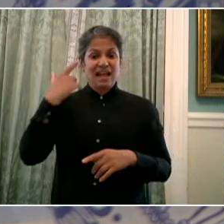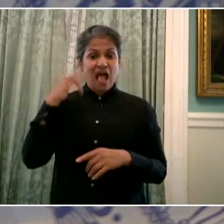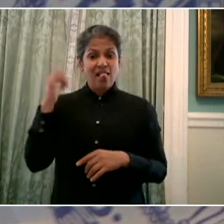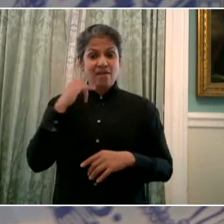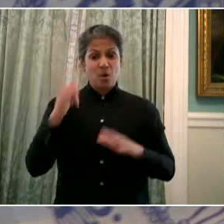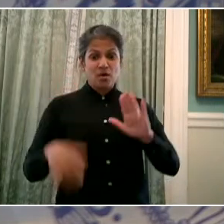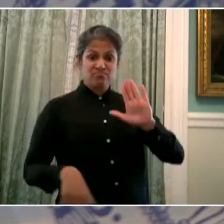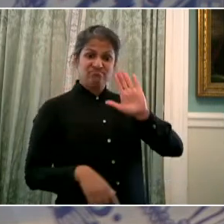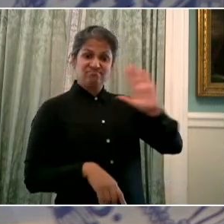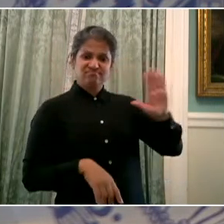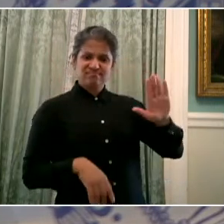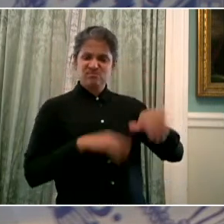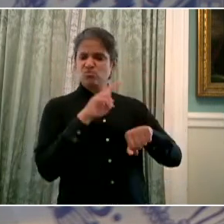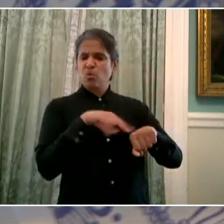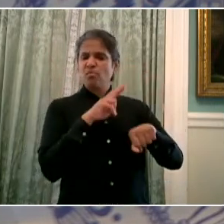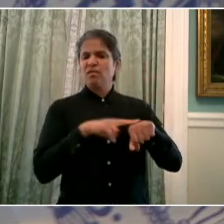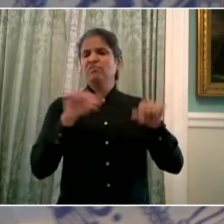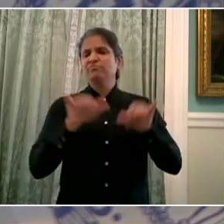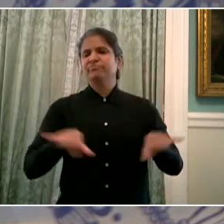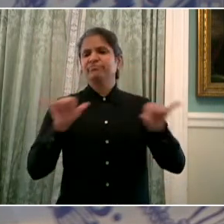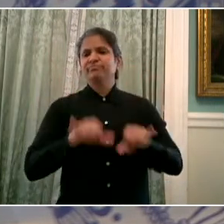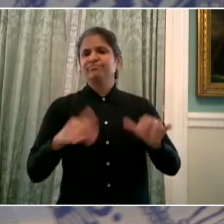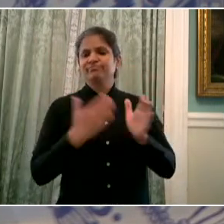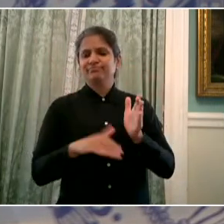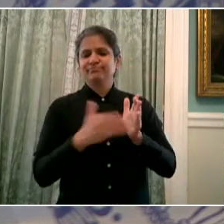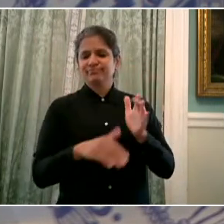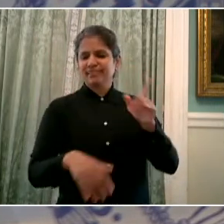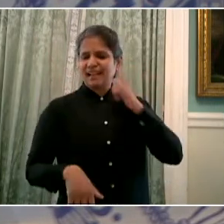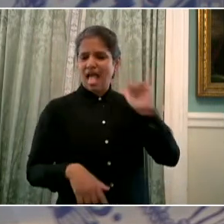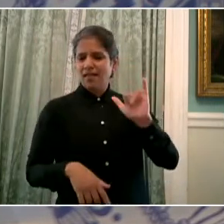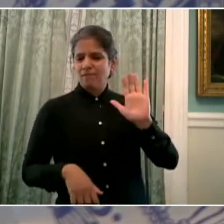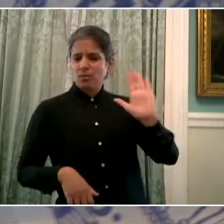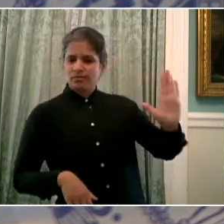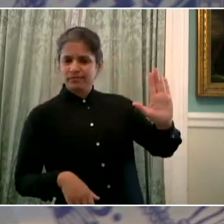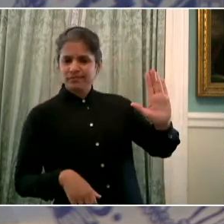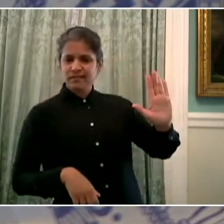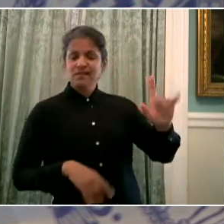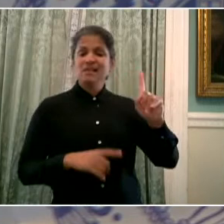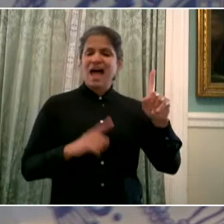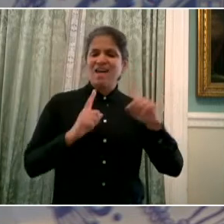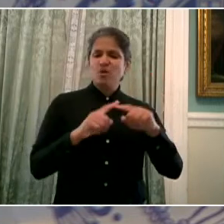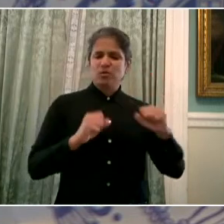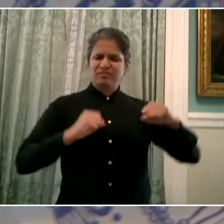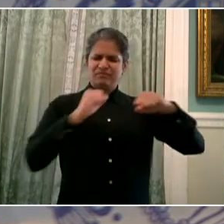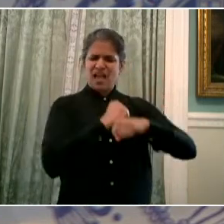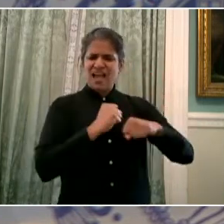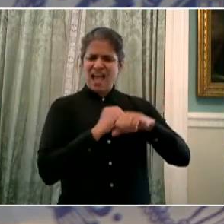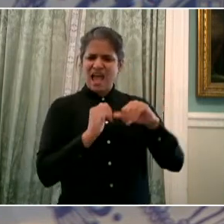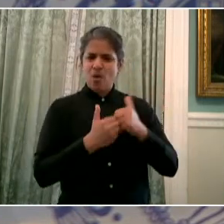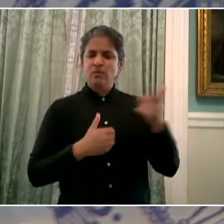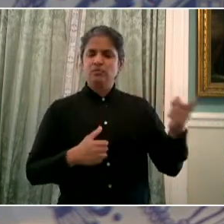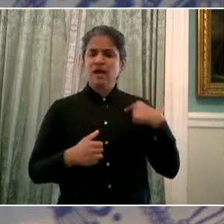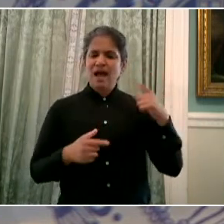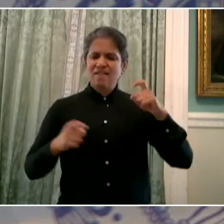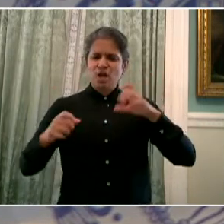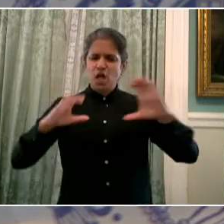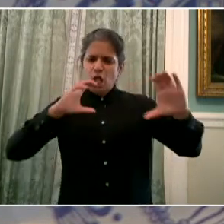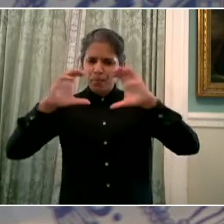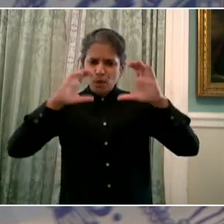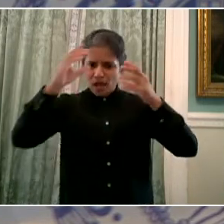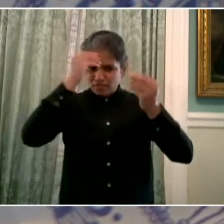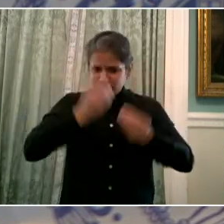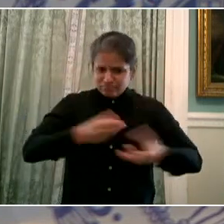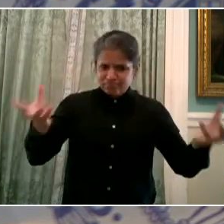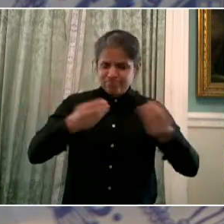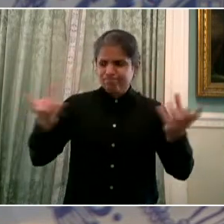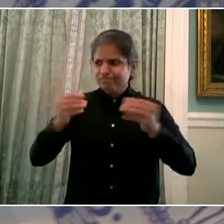to combat that is through information intelligence and passing that information along. So any of the points that you picked up here today